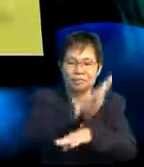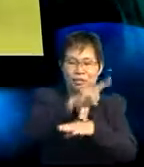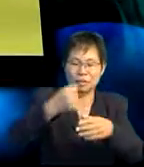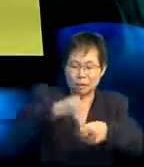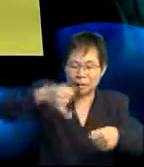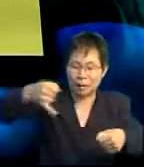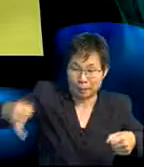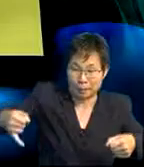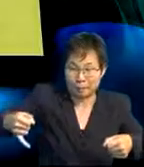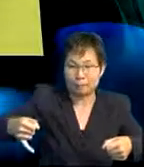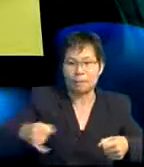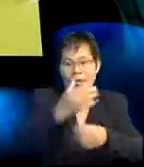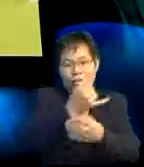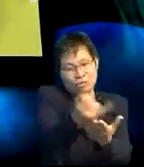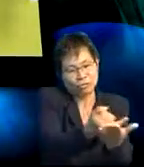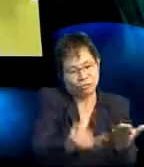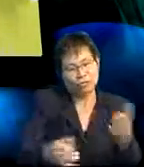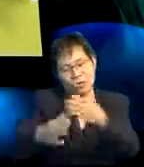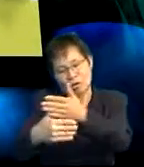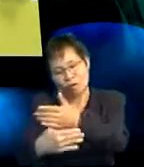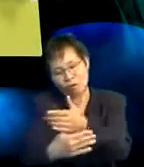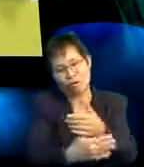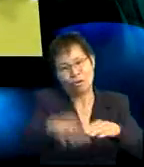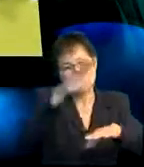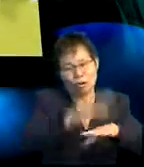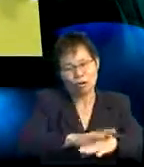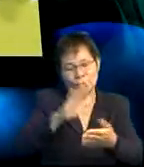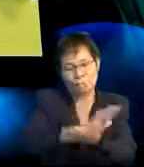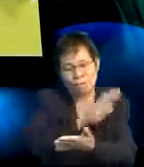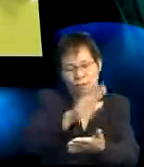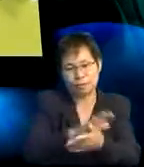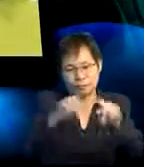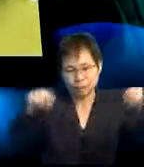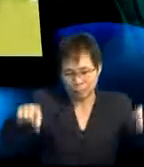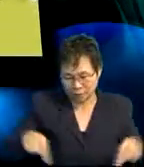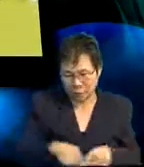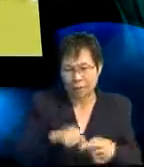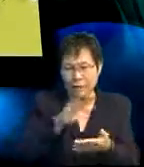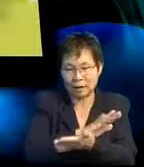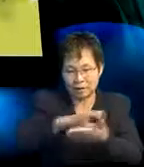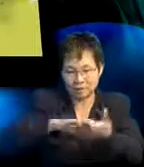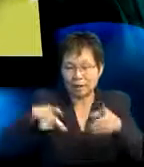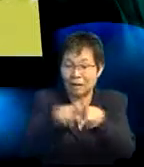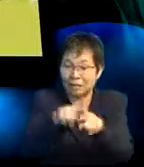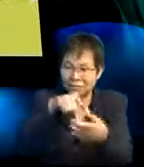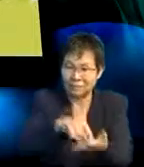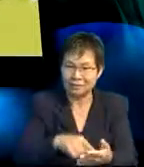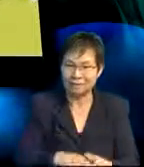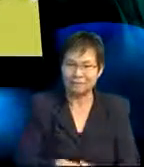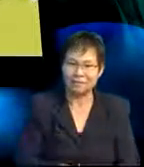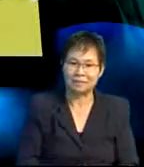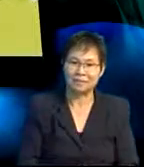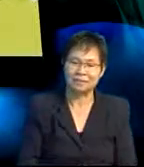Use the marker pen and draw a fish on the piece of manila card like this.